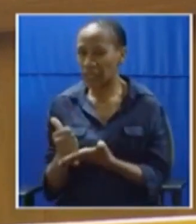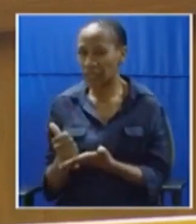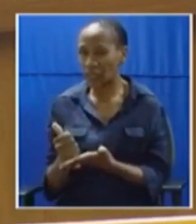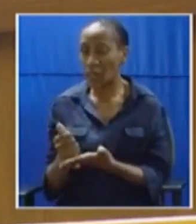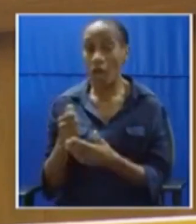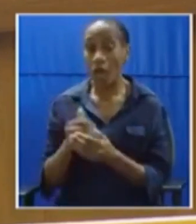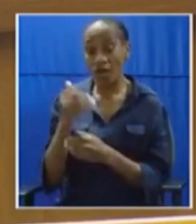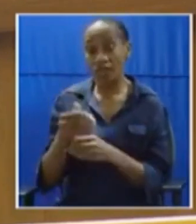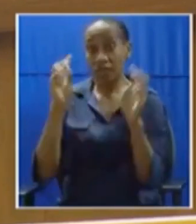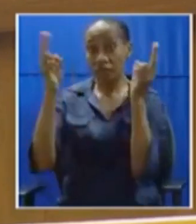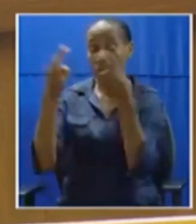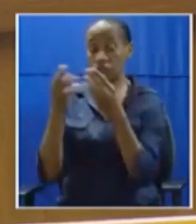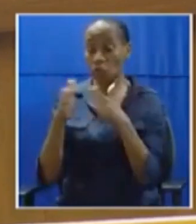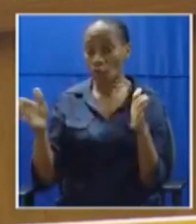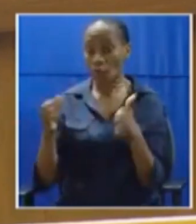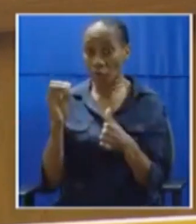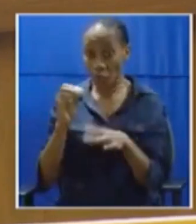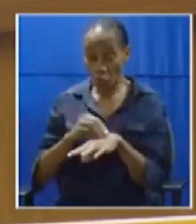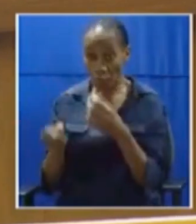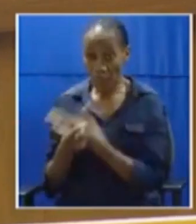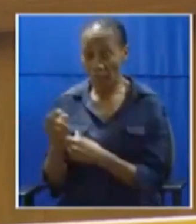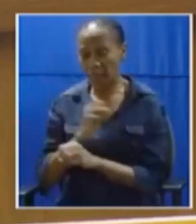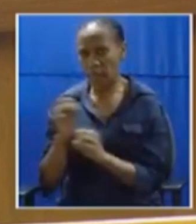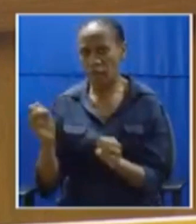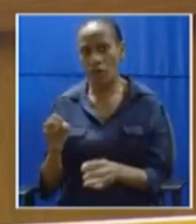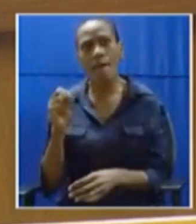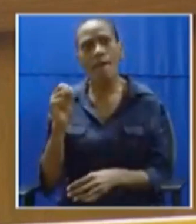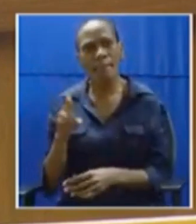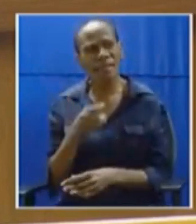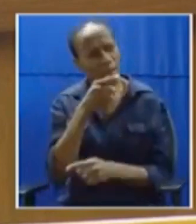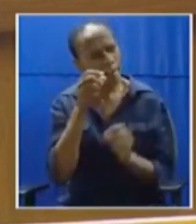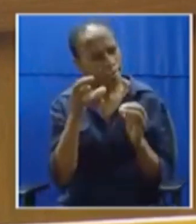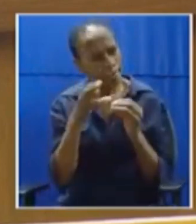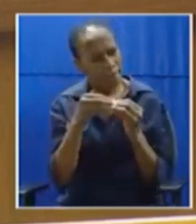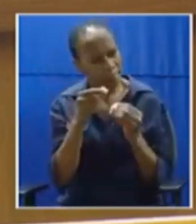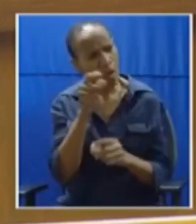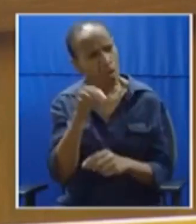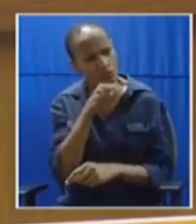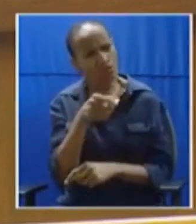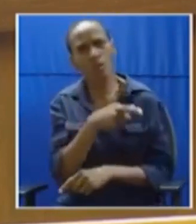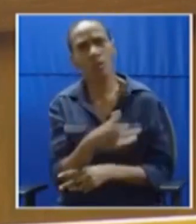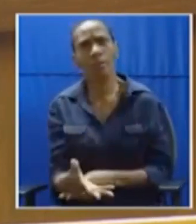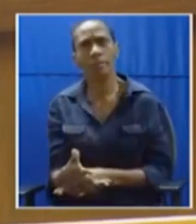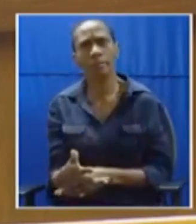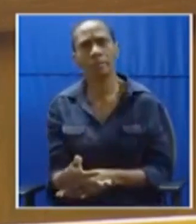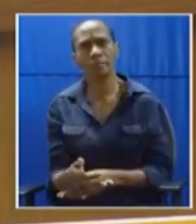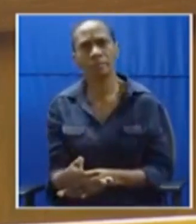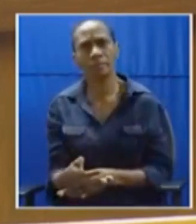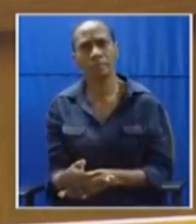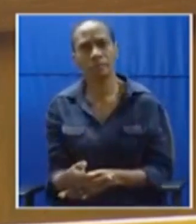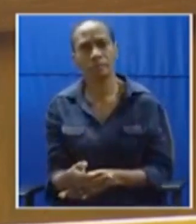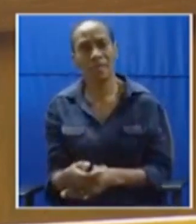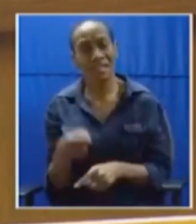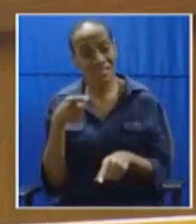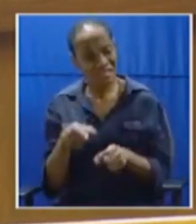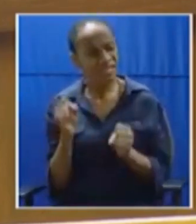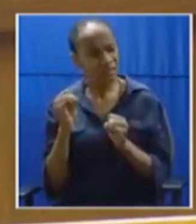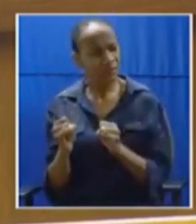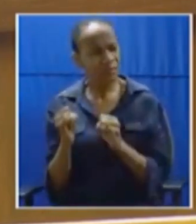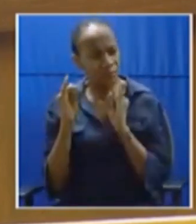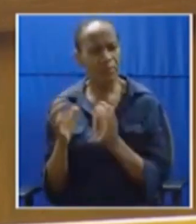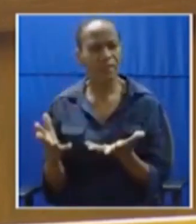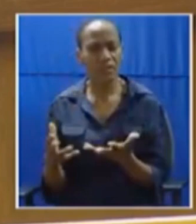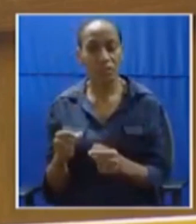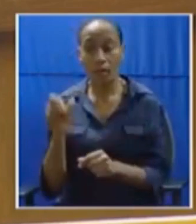our institutions. How wrong, Mr. President, can one person be? This is not something that you play with. A student has been